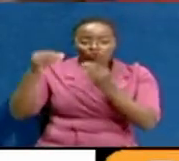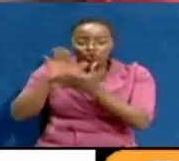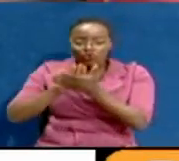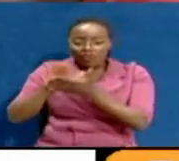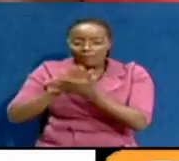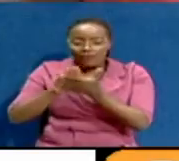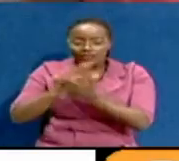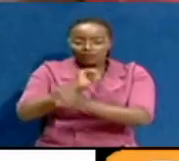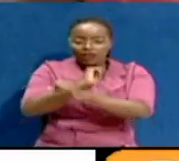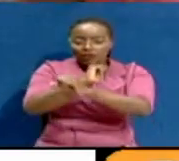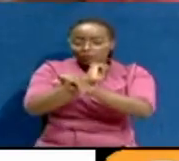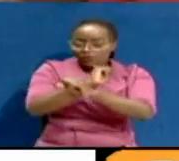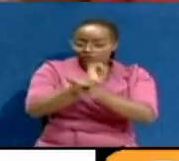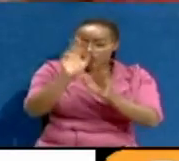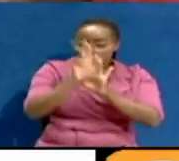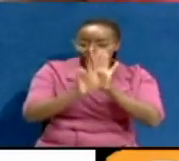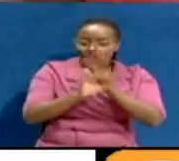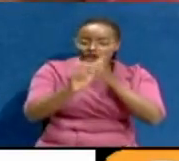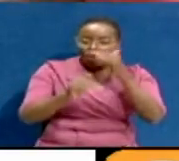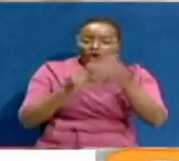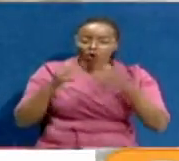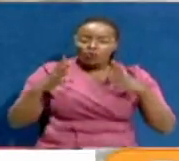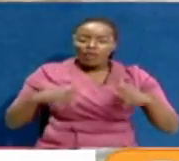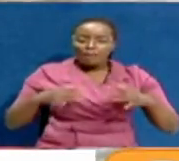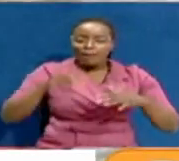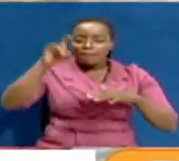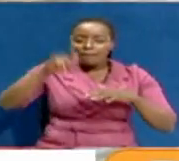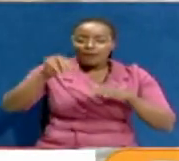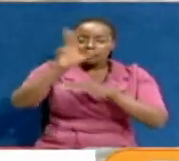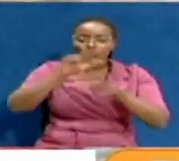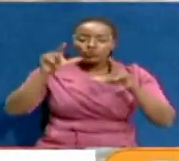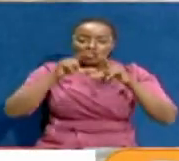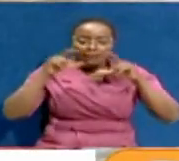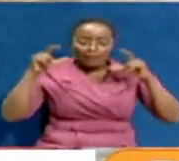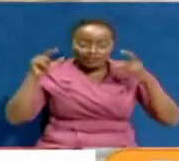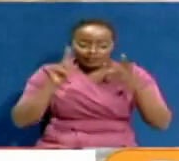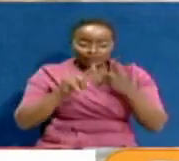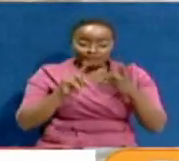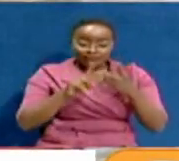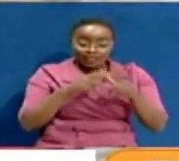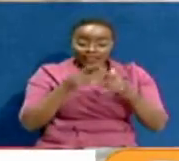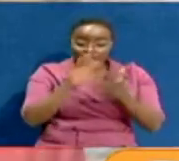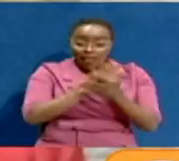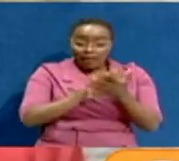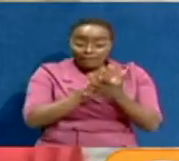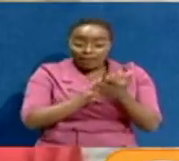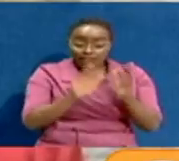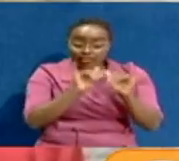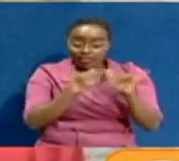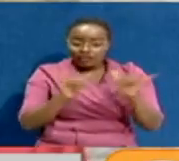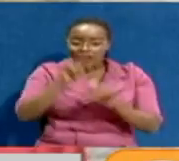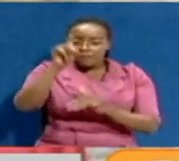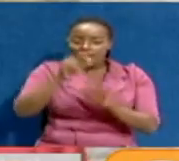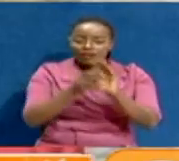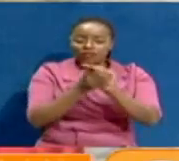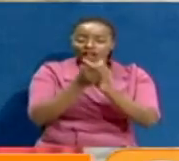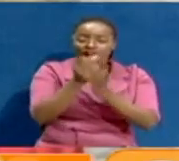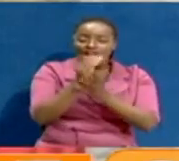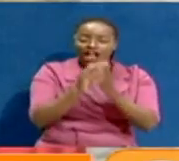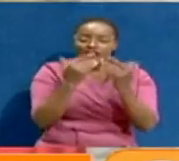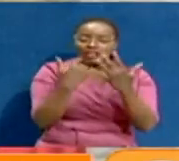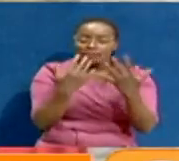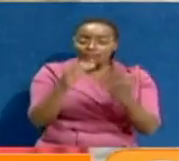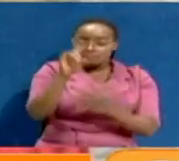basic prevention measures. So everybody must wear a mask. Then we have to go back to the basic hygiene measures. We must wash our